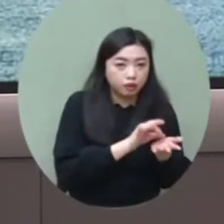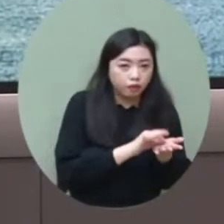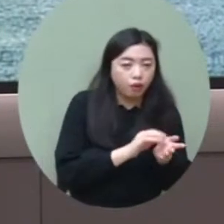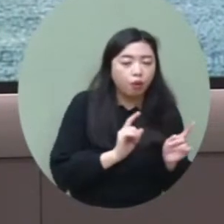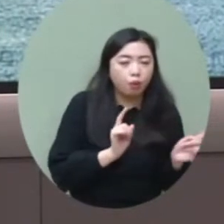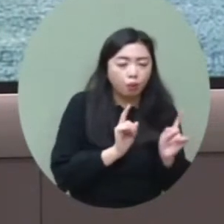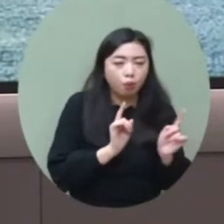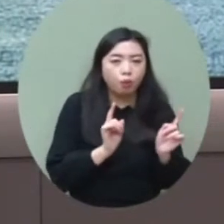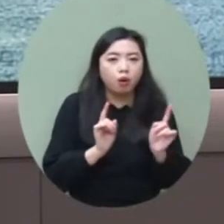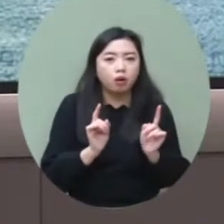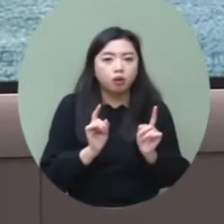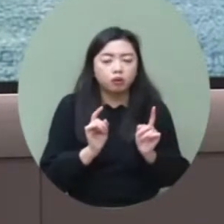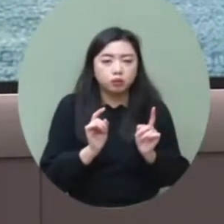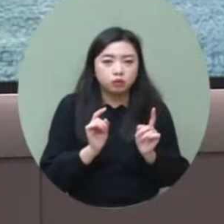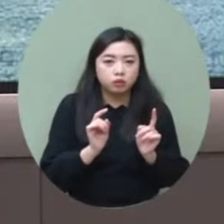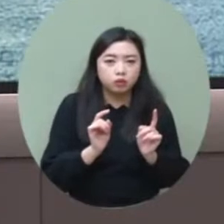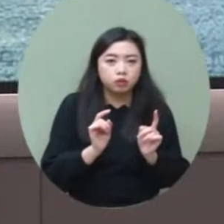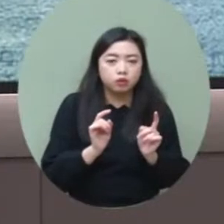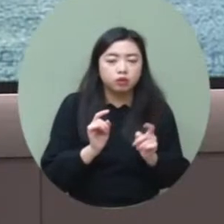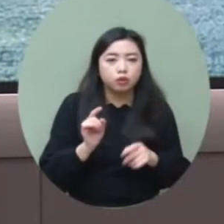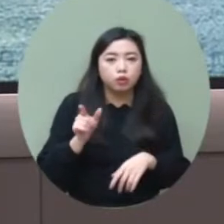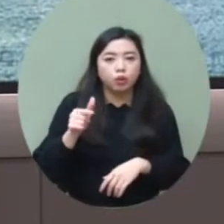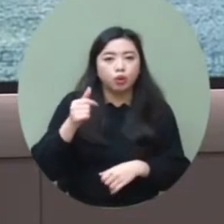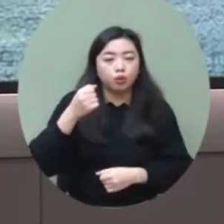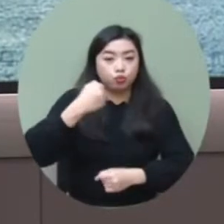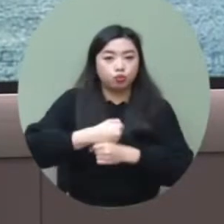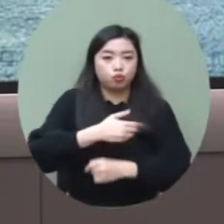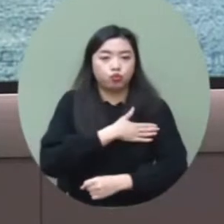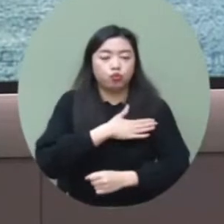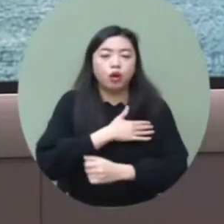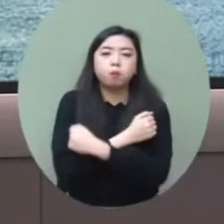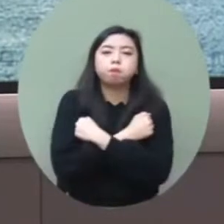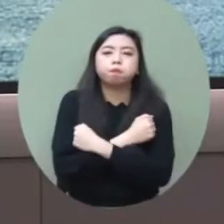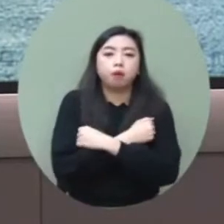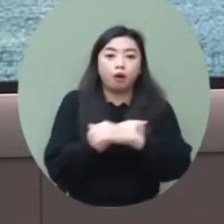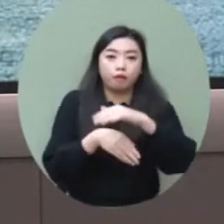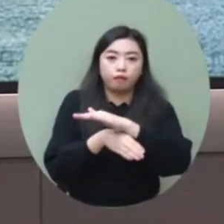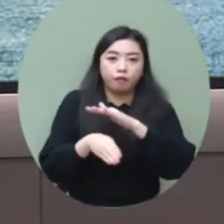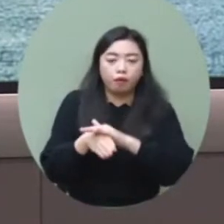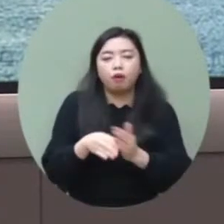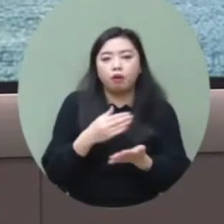We deployed different facilities, including facilities for physiotherapy,